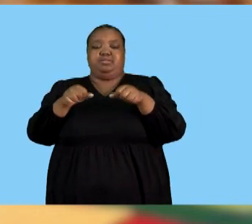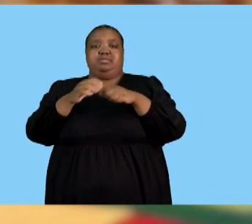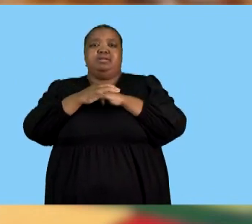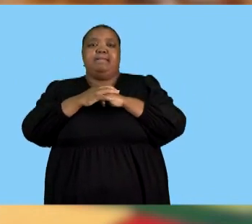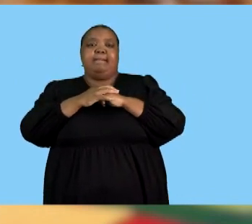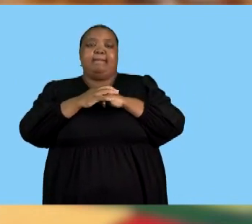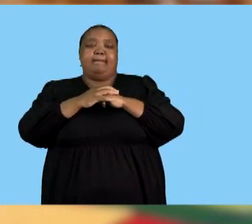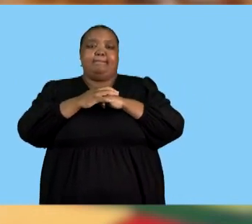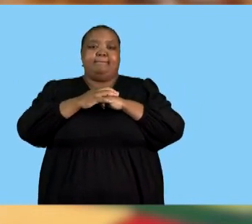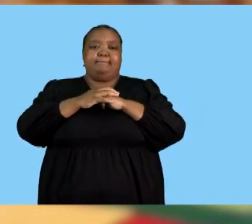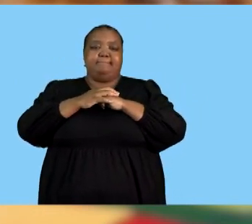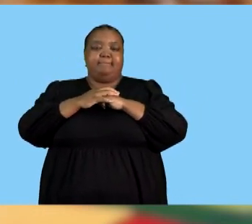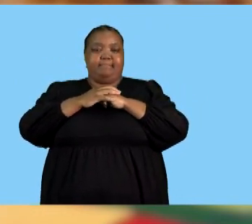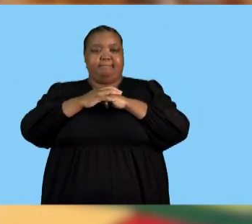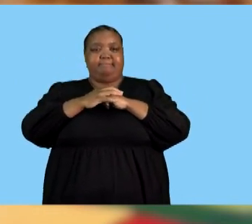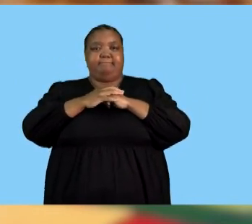coming in with